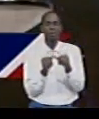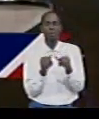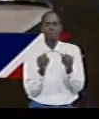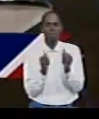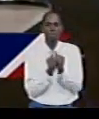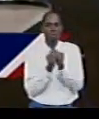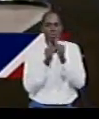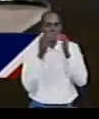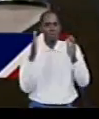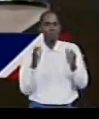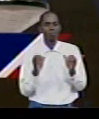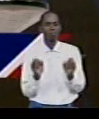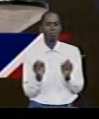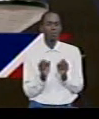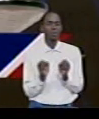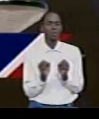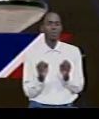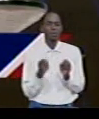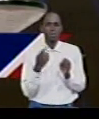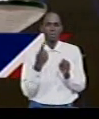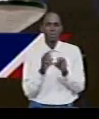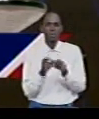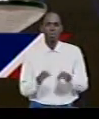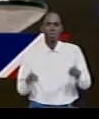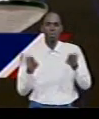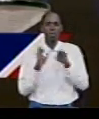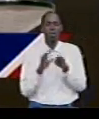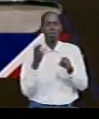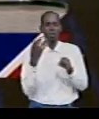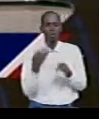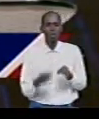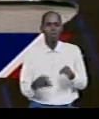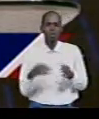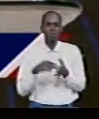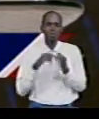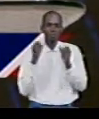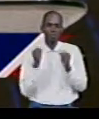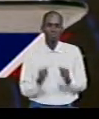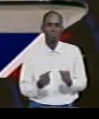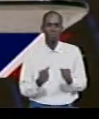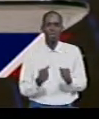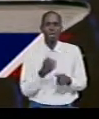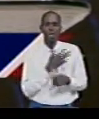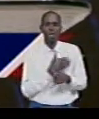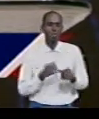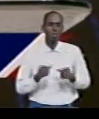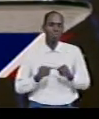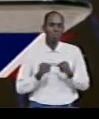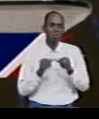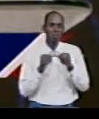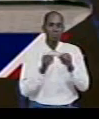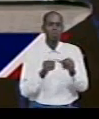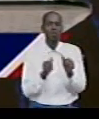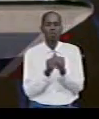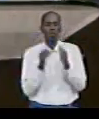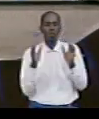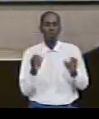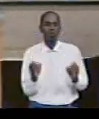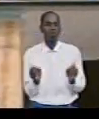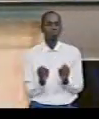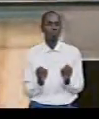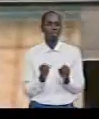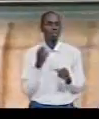of steadfast perseverance without timidity. We're coming to 2 Samuel